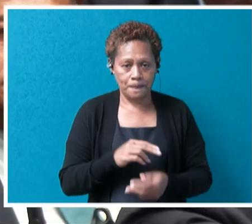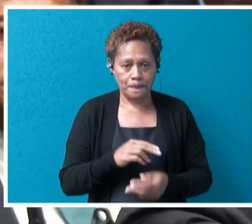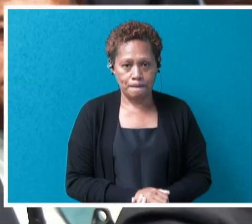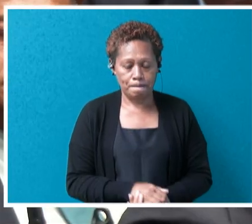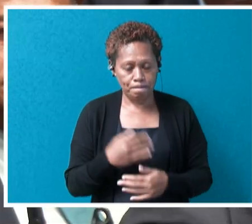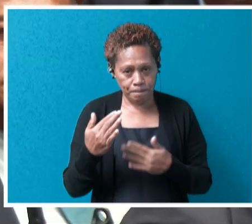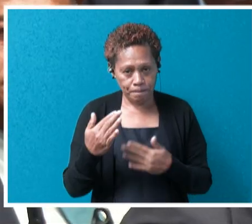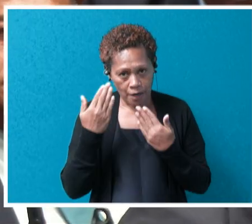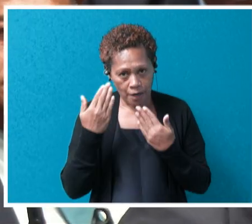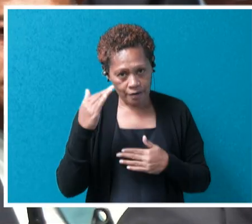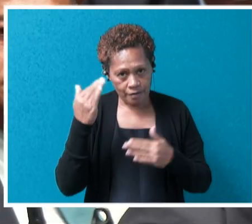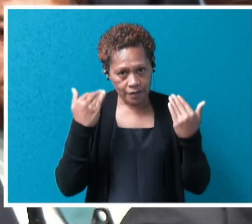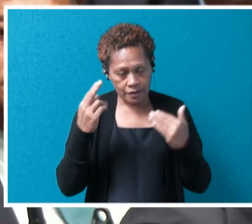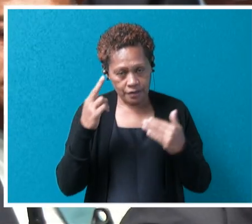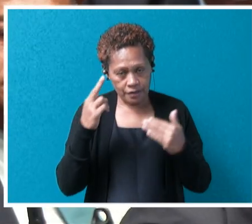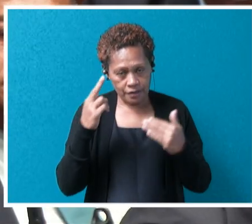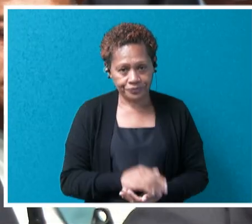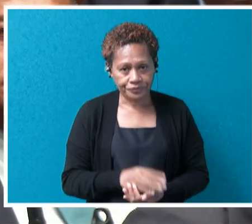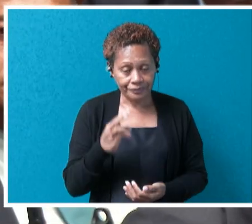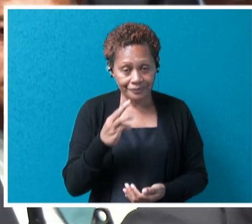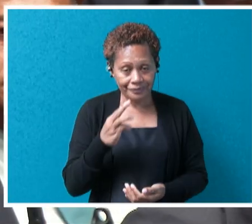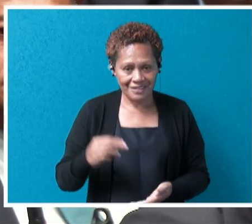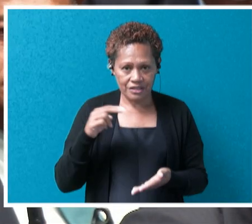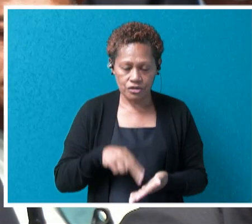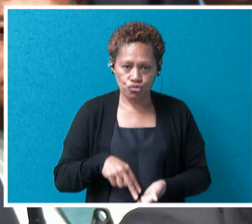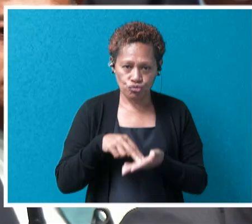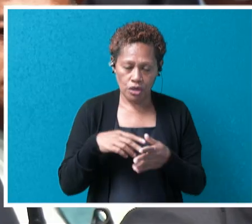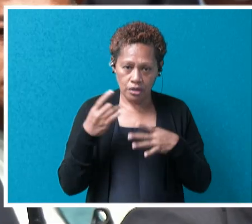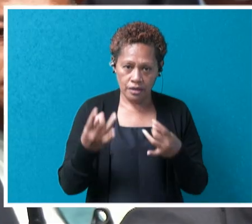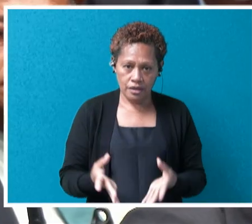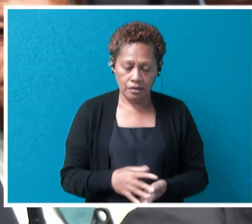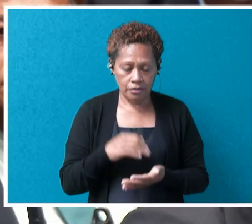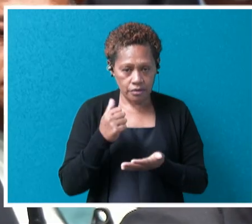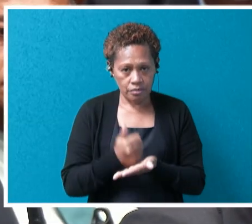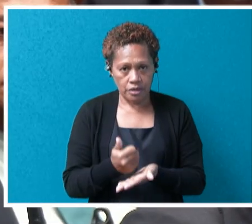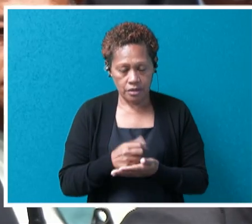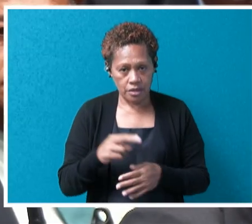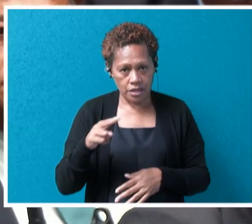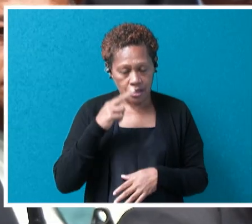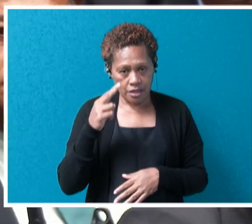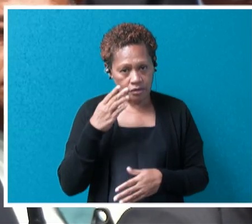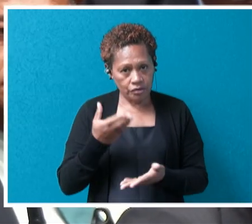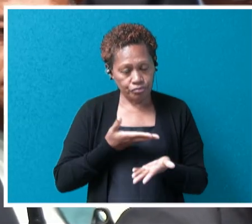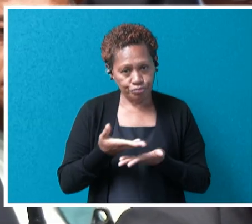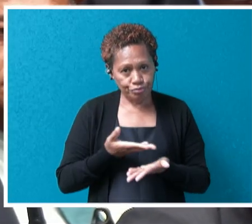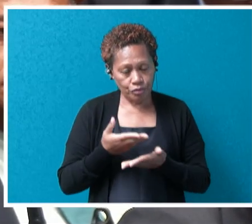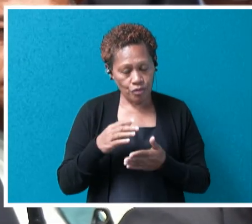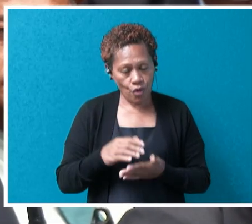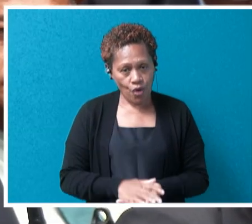Honorable Speaker, sir, the Ministry stands ready to support national consultations on the